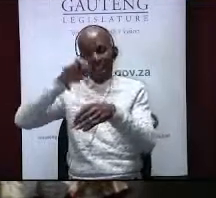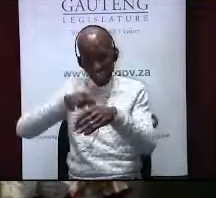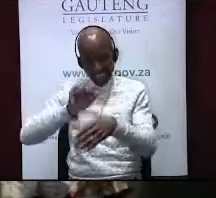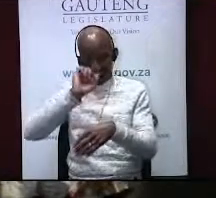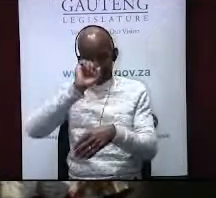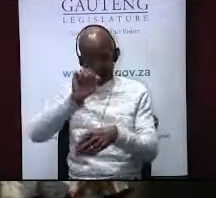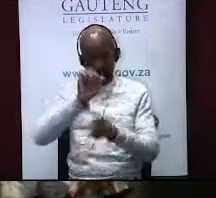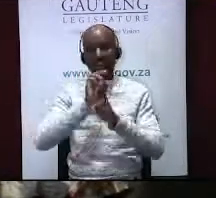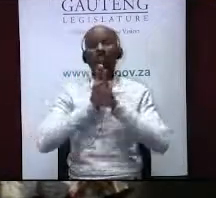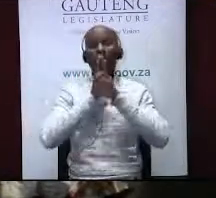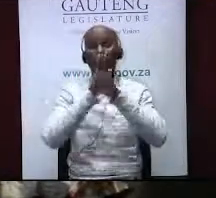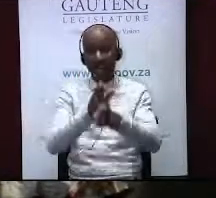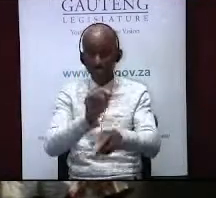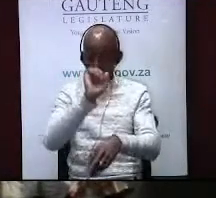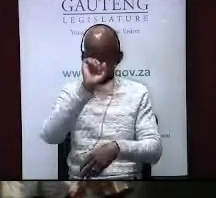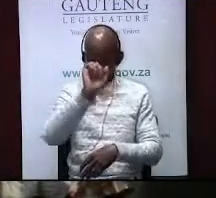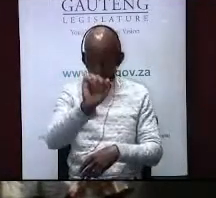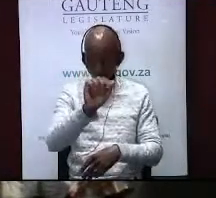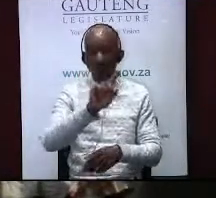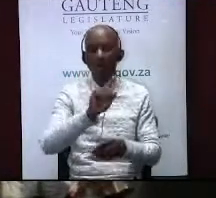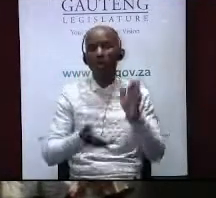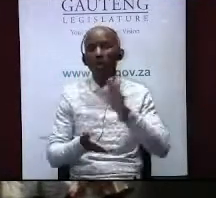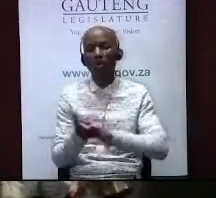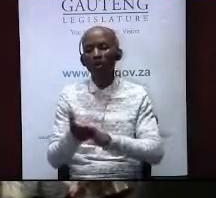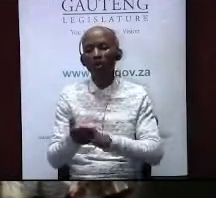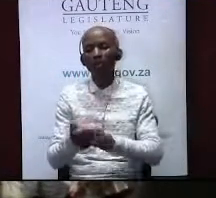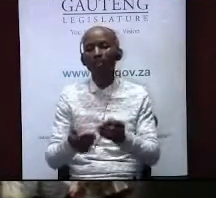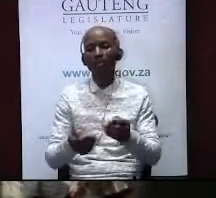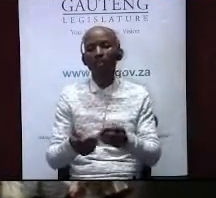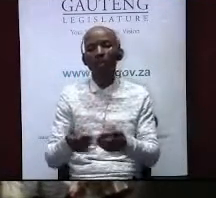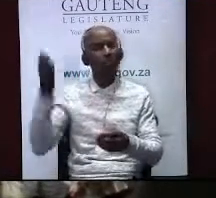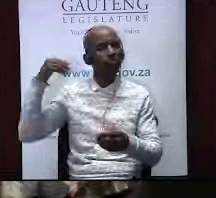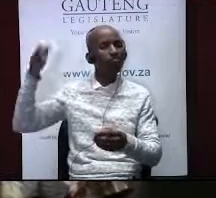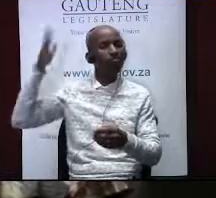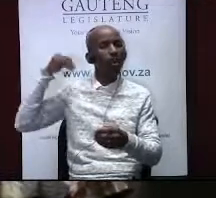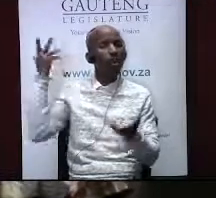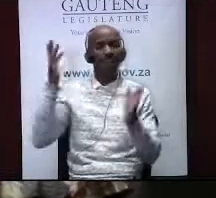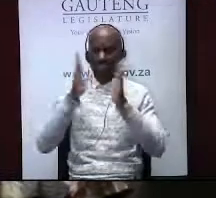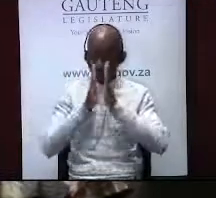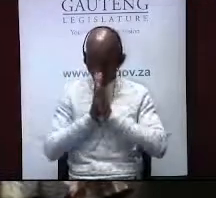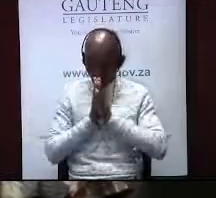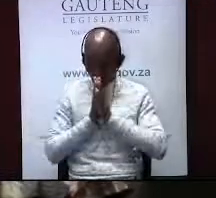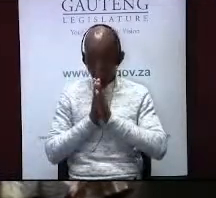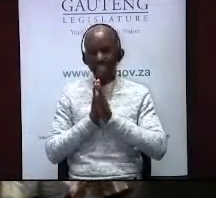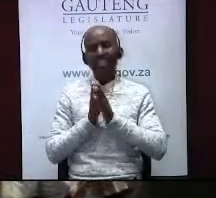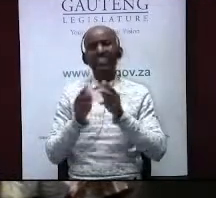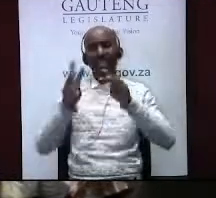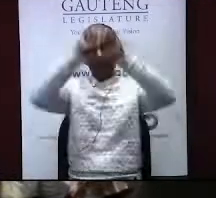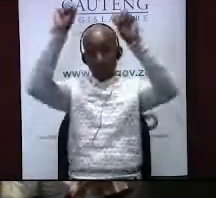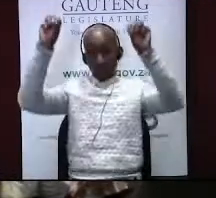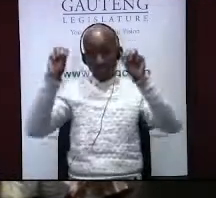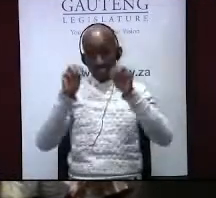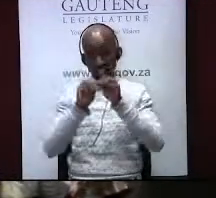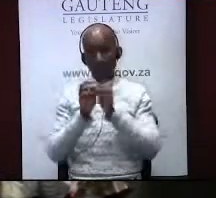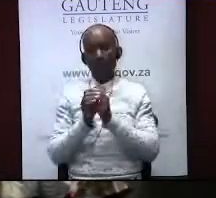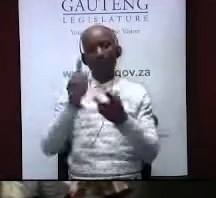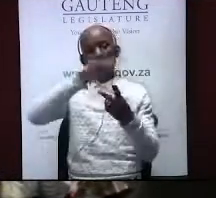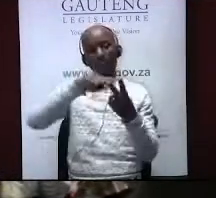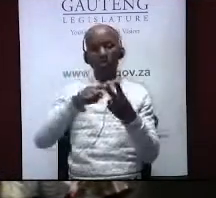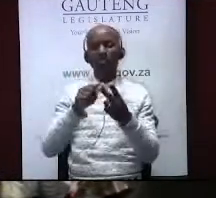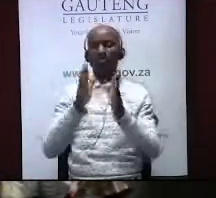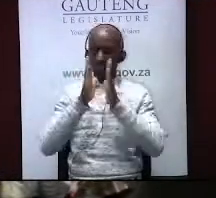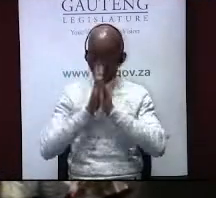be reported to you. Gone are those days where the church is a museum of 2 hours per